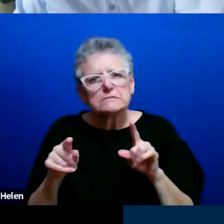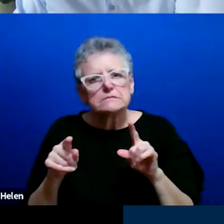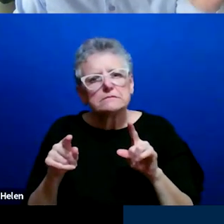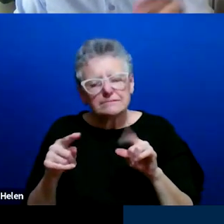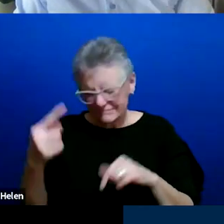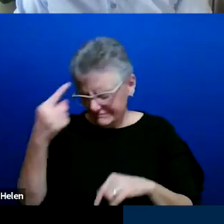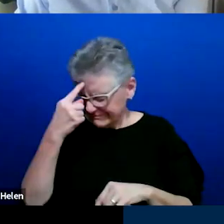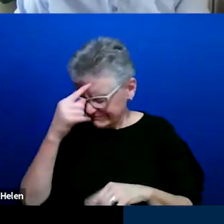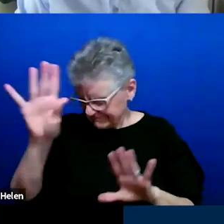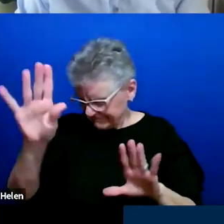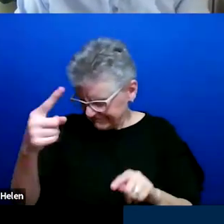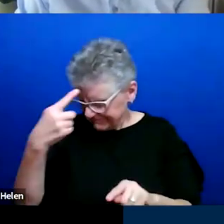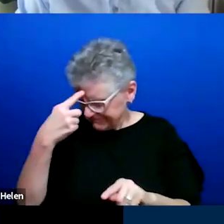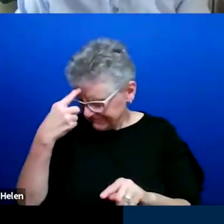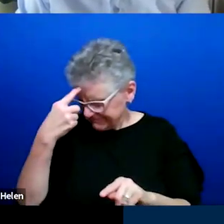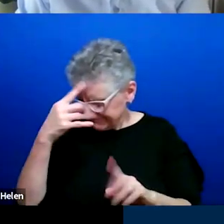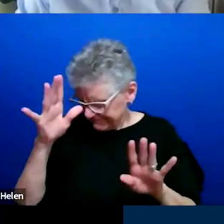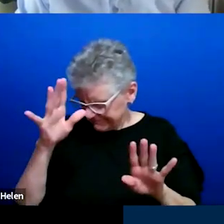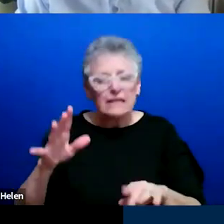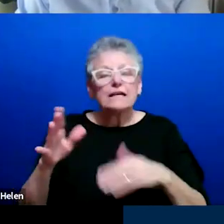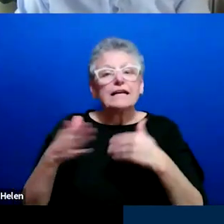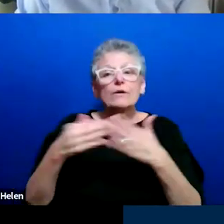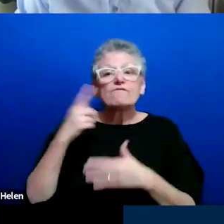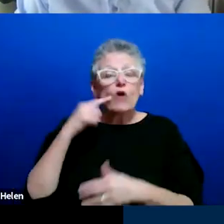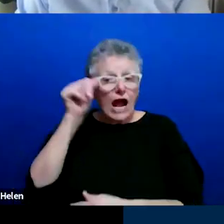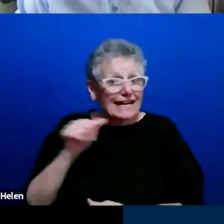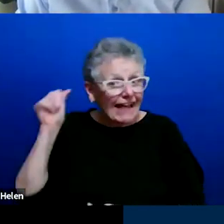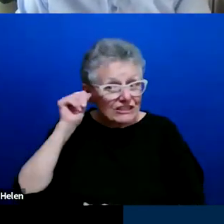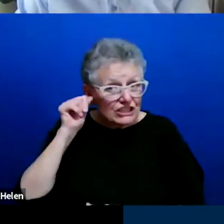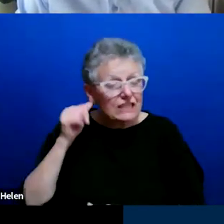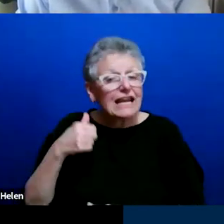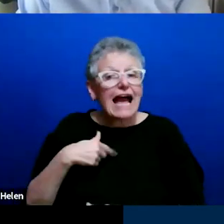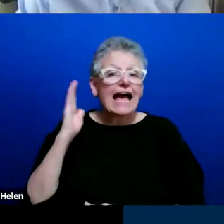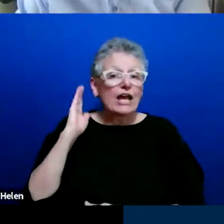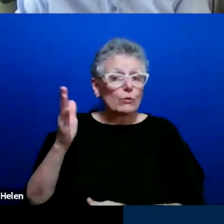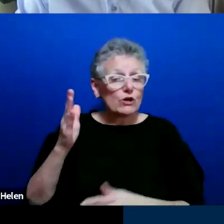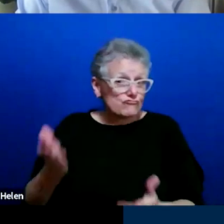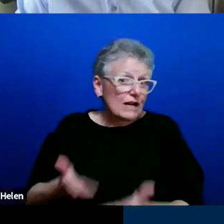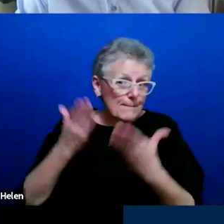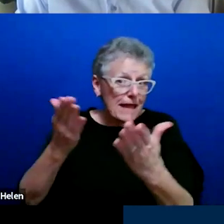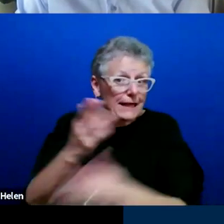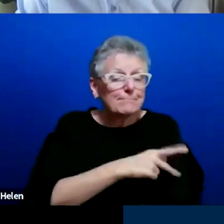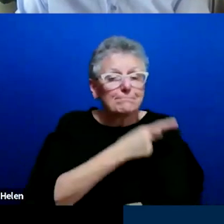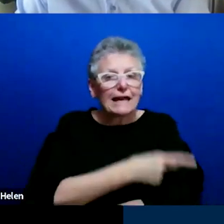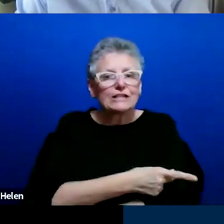on the tip of my tongue. But in terms of audiology, I probably would recommend patients